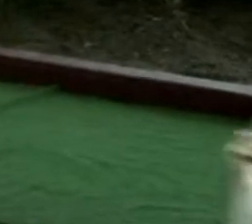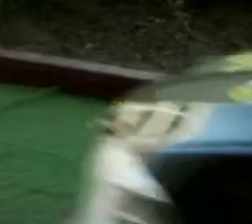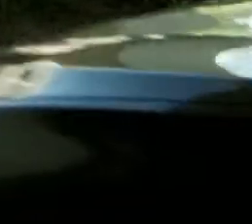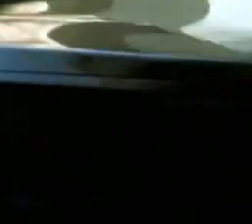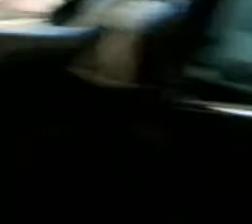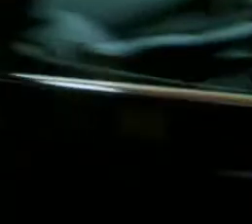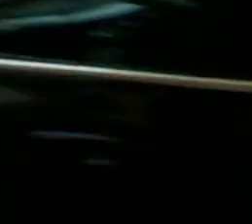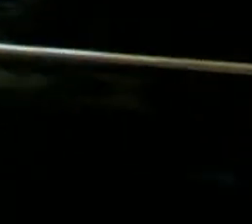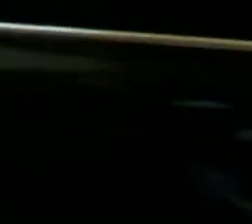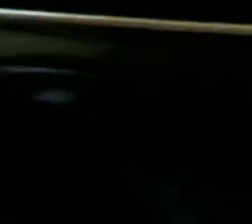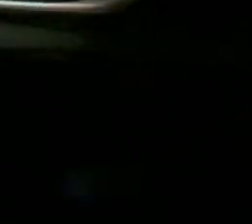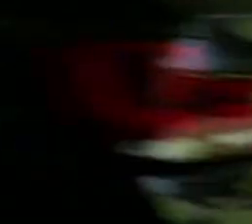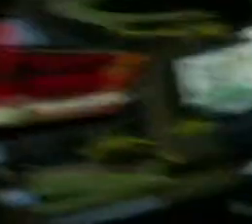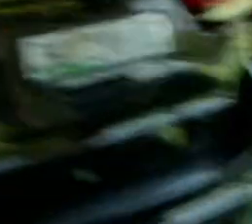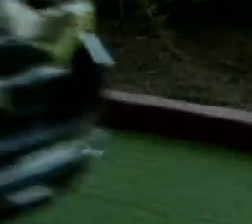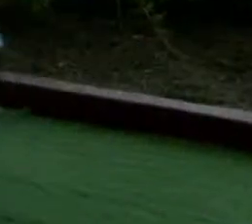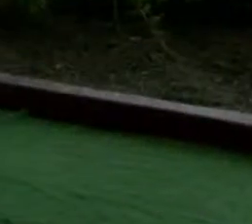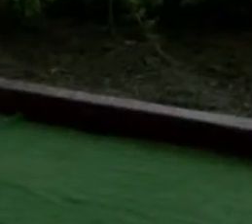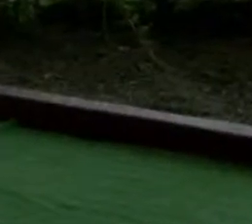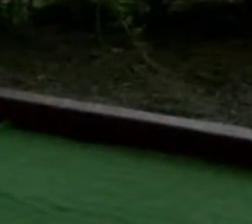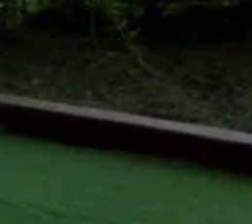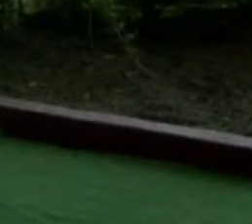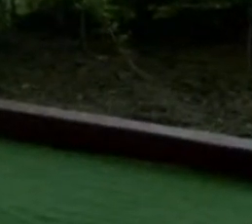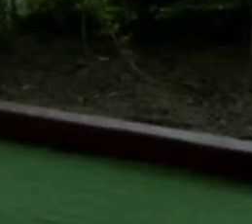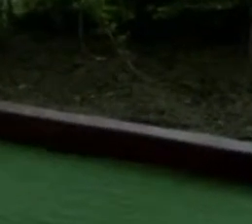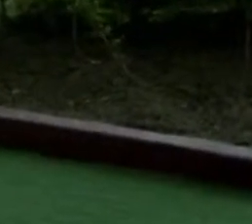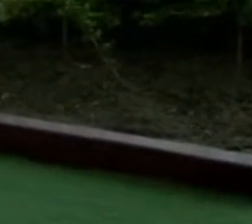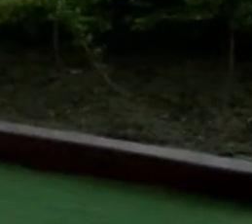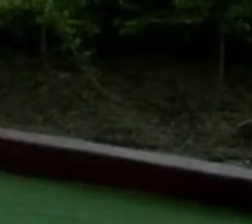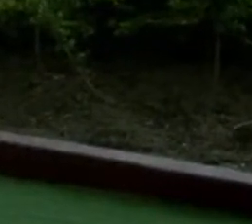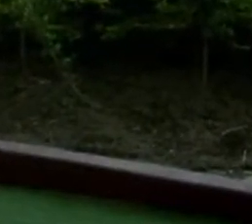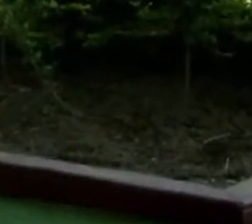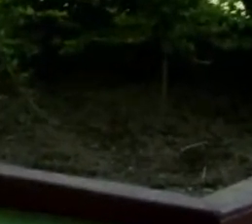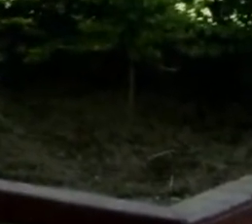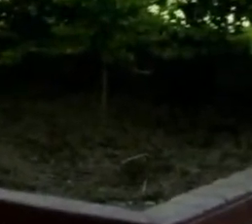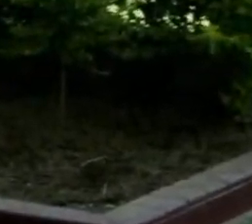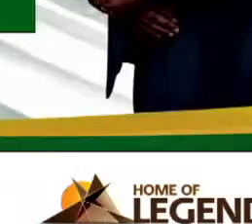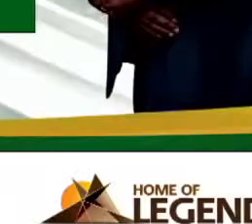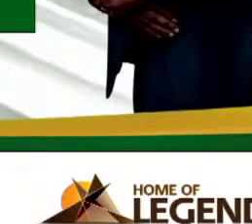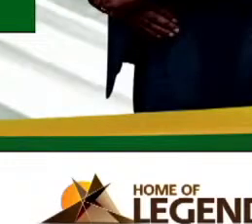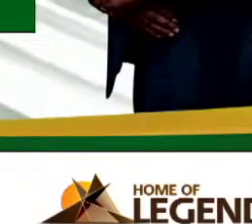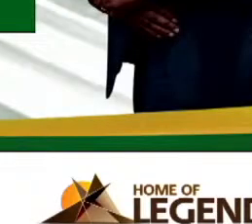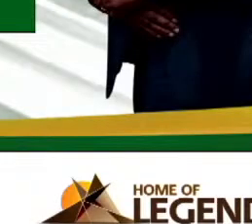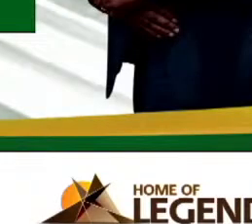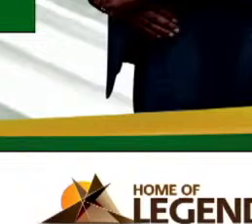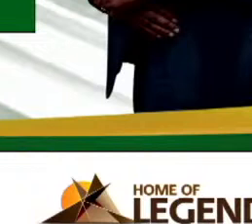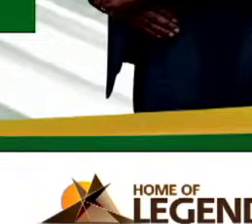and I hope that you have enjoyed, and goodbye and God bless.